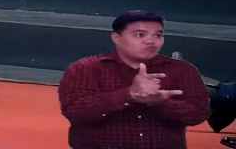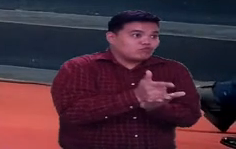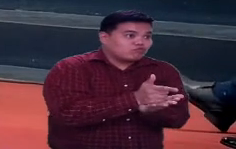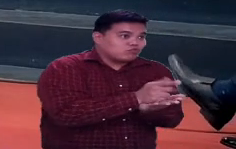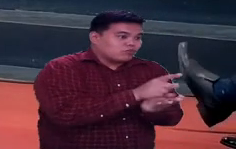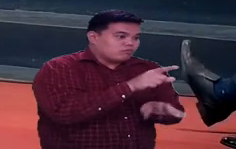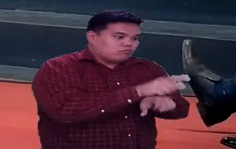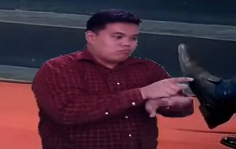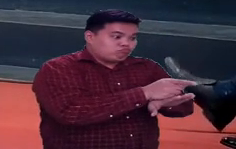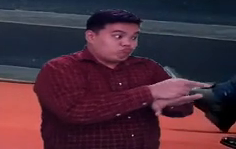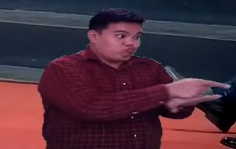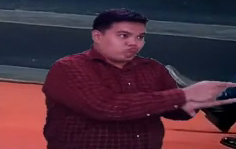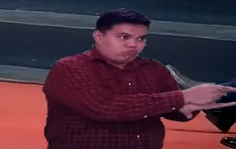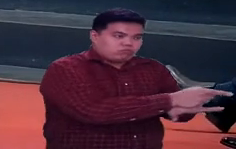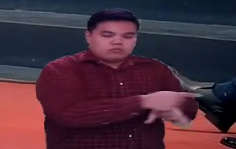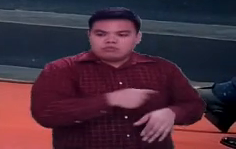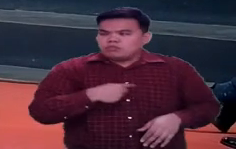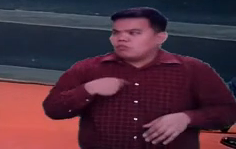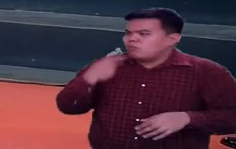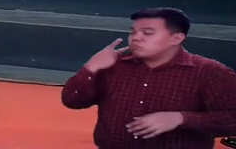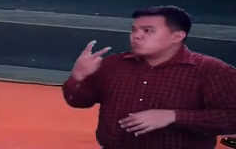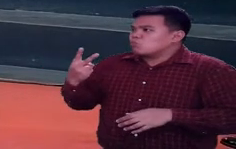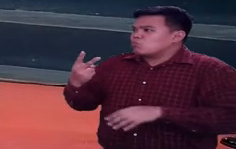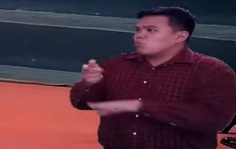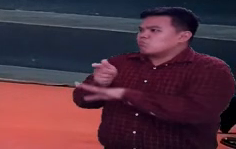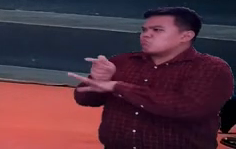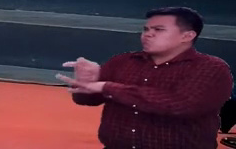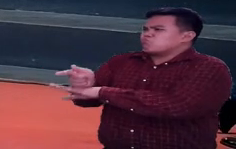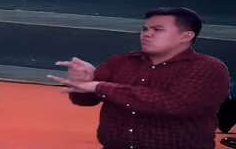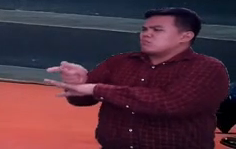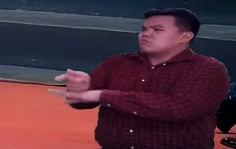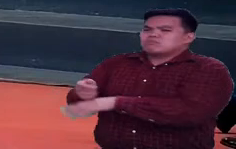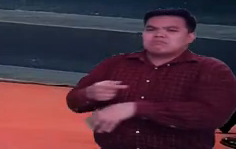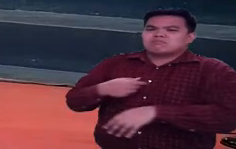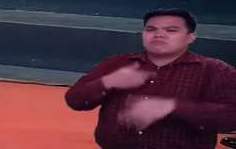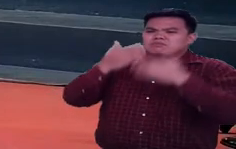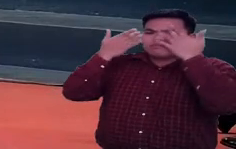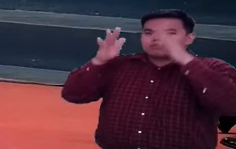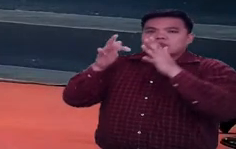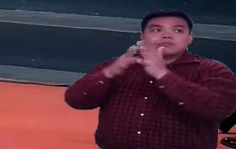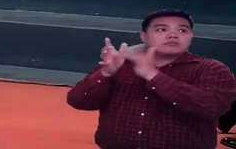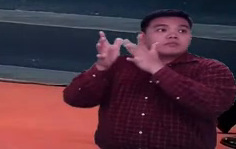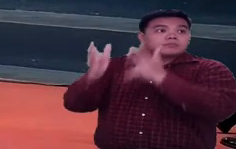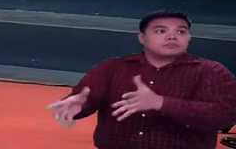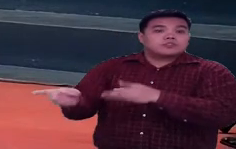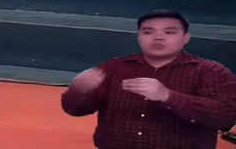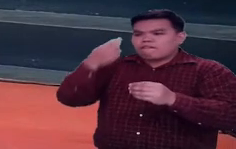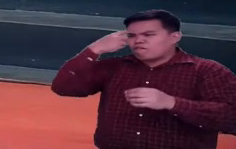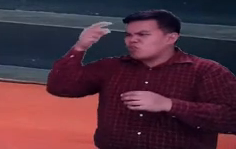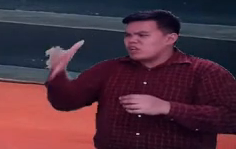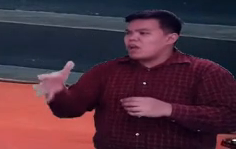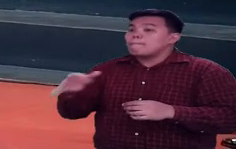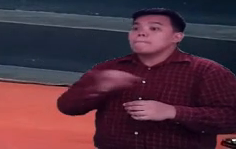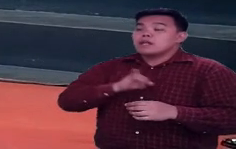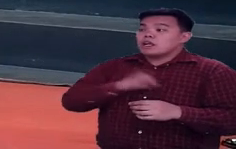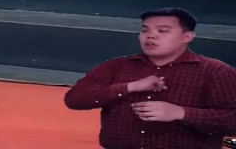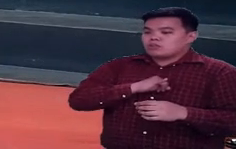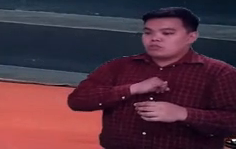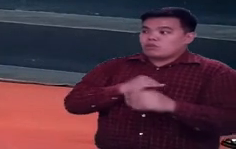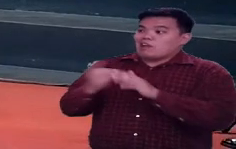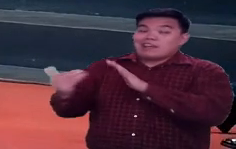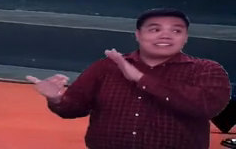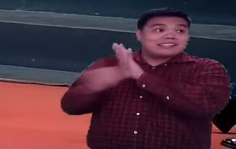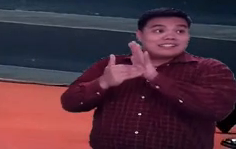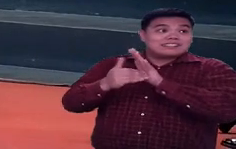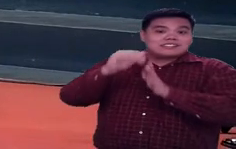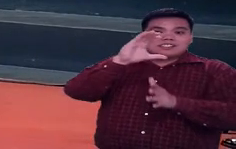and stood in front of the tanks. He said, I was not doing it for Christianity or for God. I was just